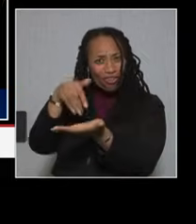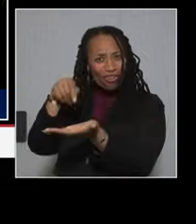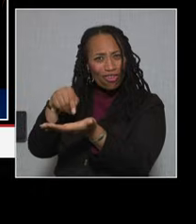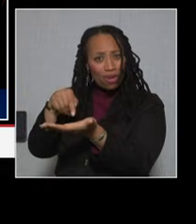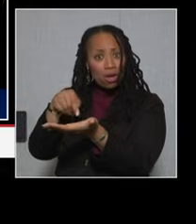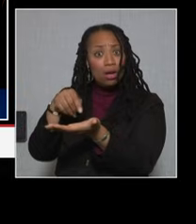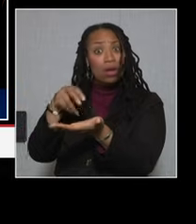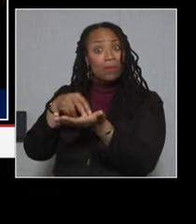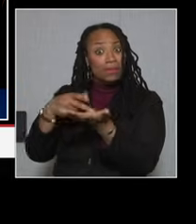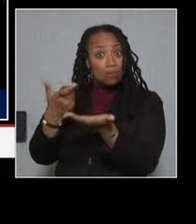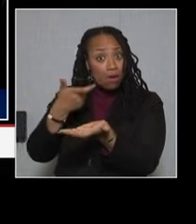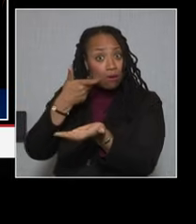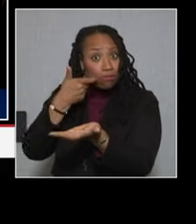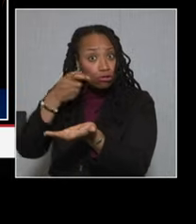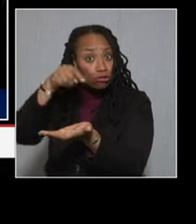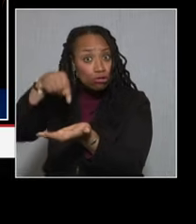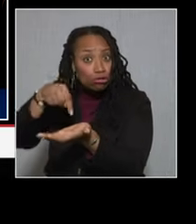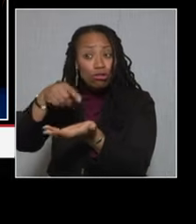the most high,